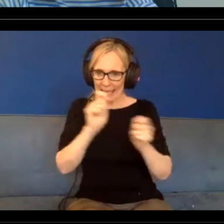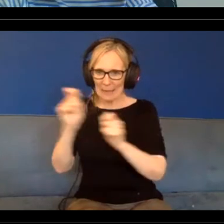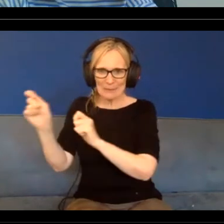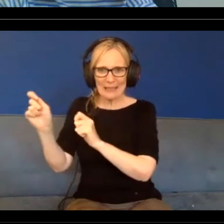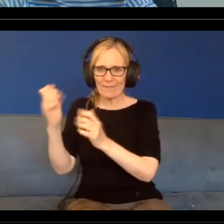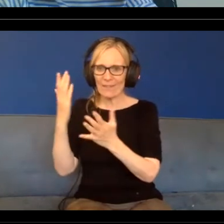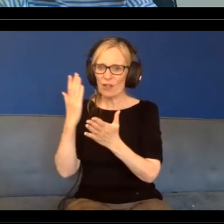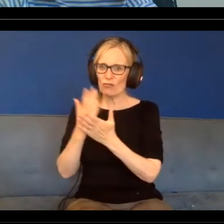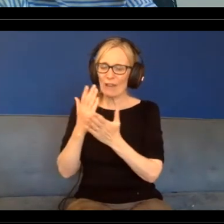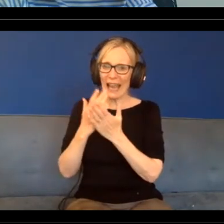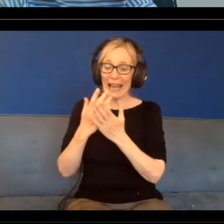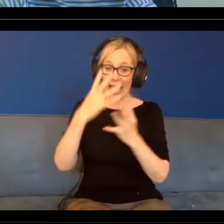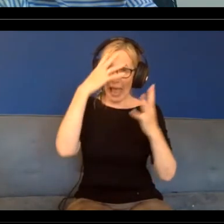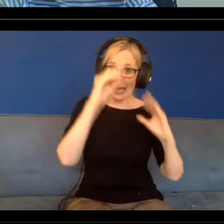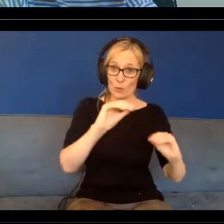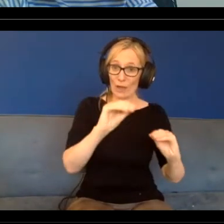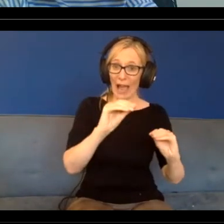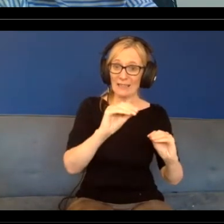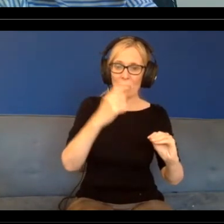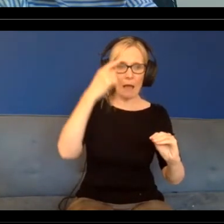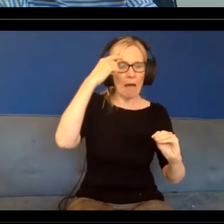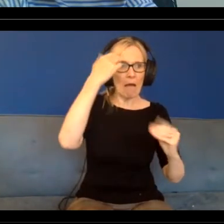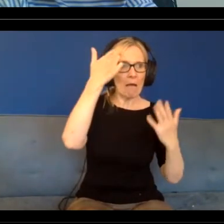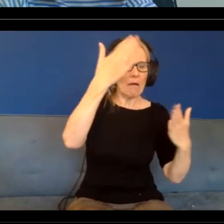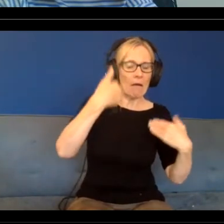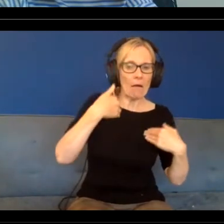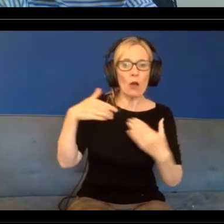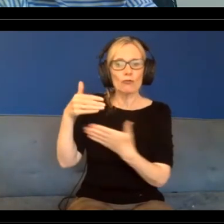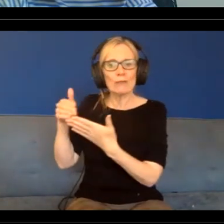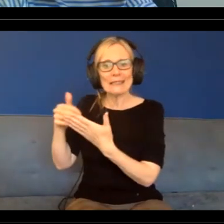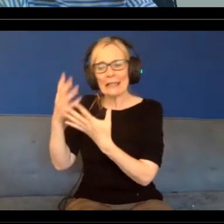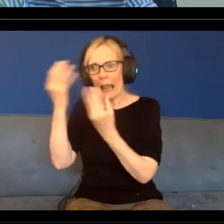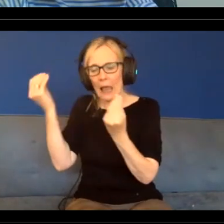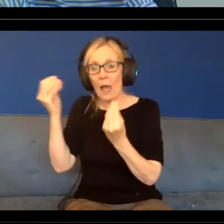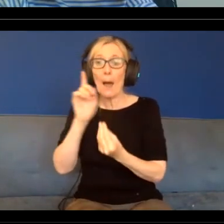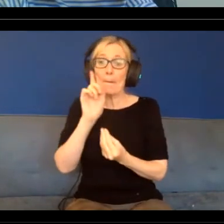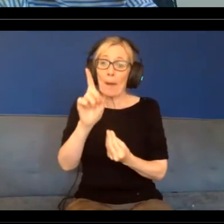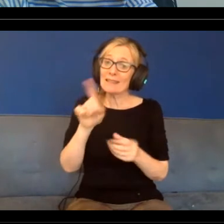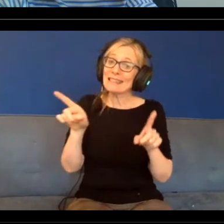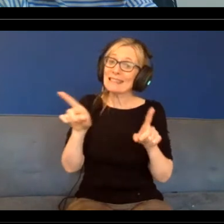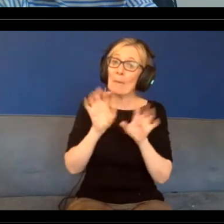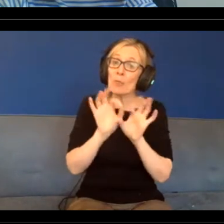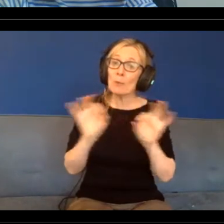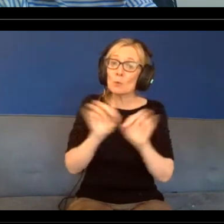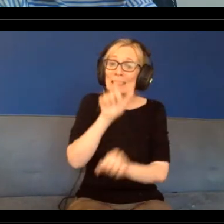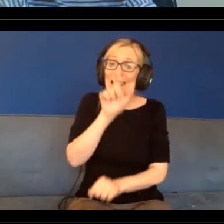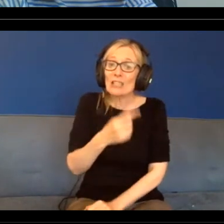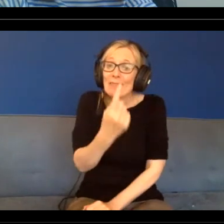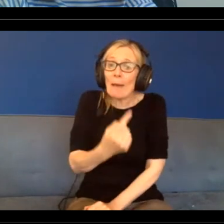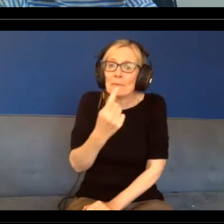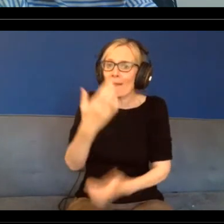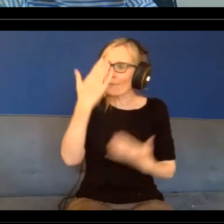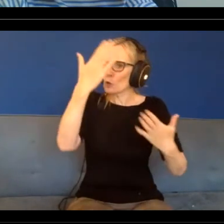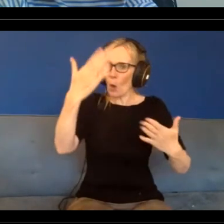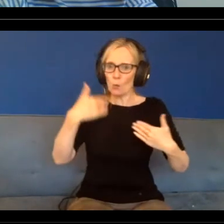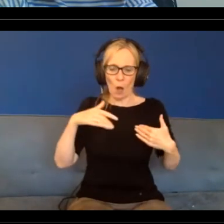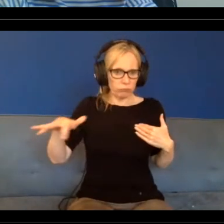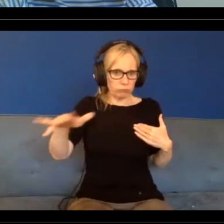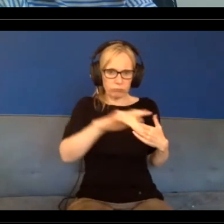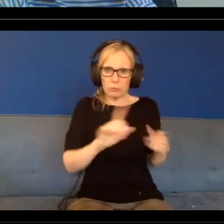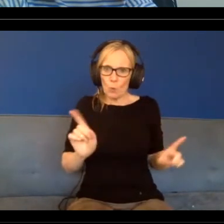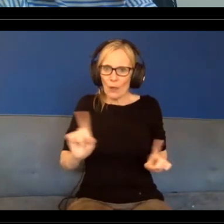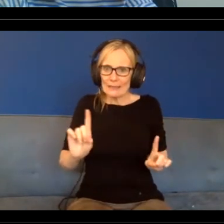part of music educators and retailers, but also on the part of disabled musicians themselves. Only 25%